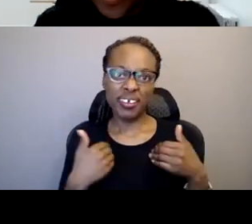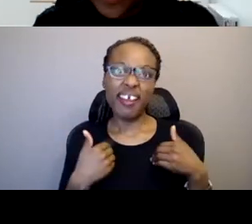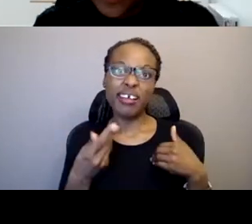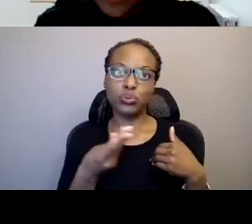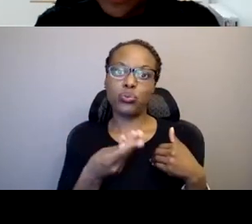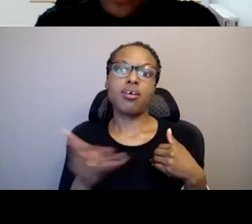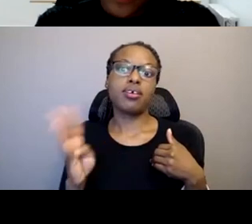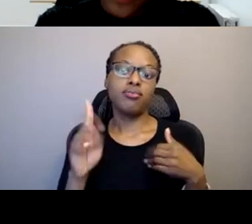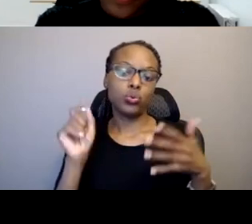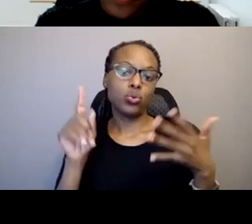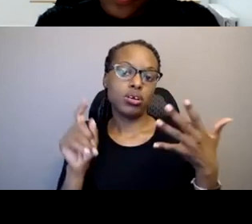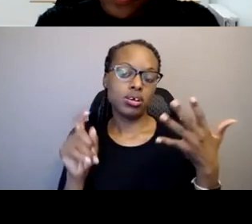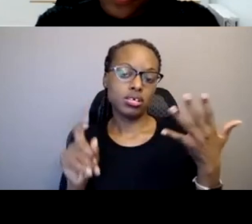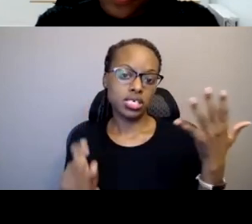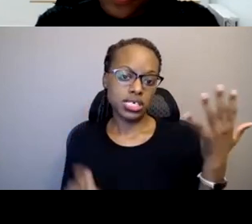questions, and